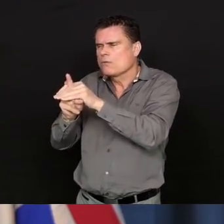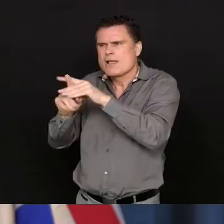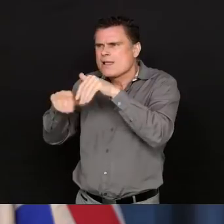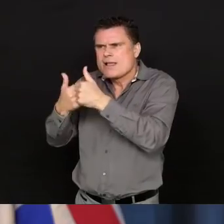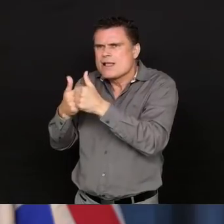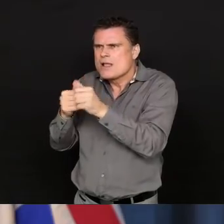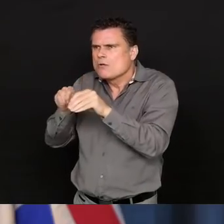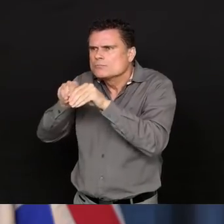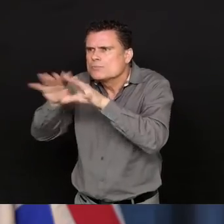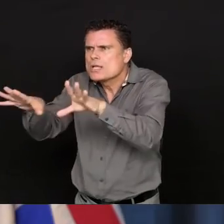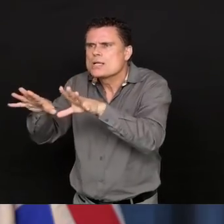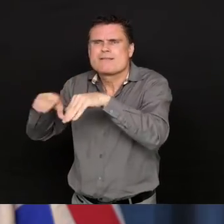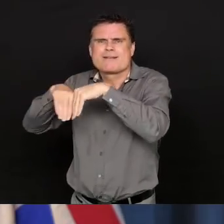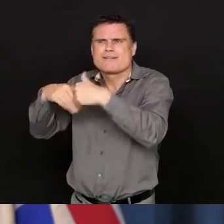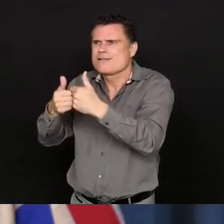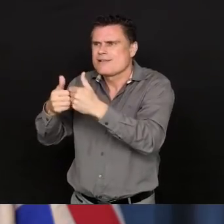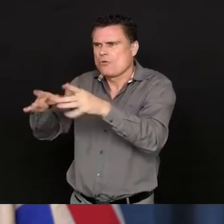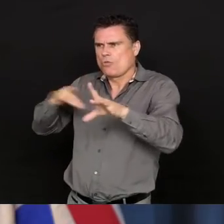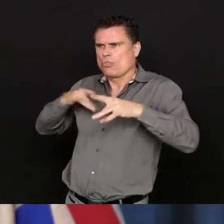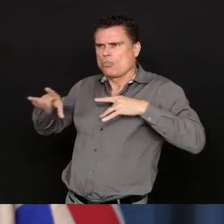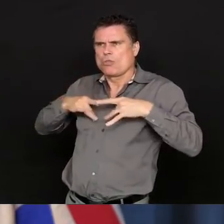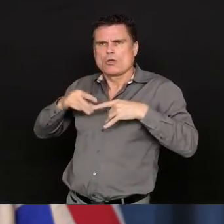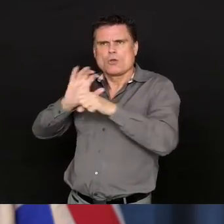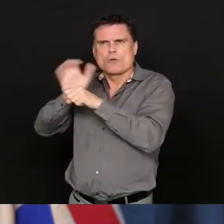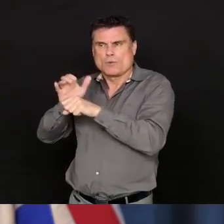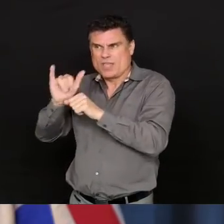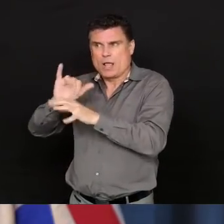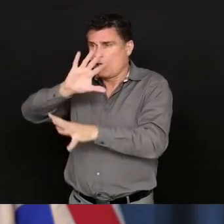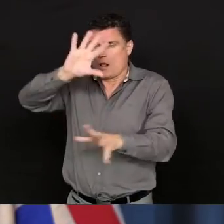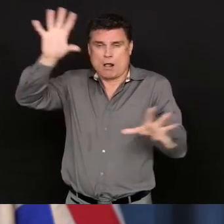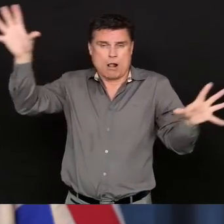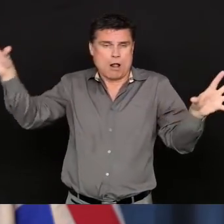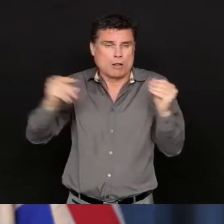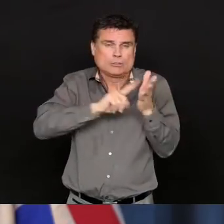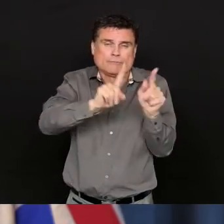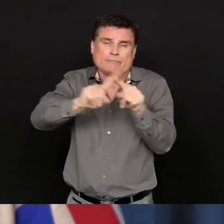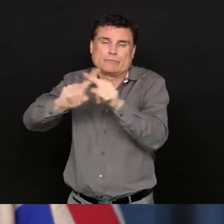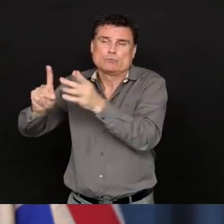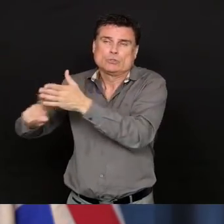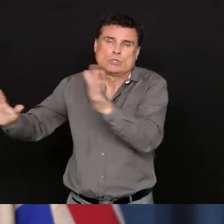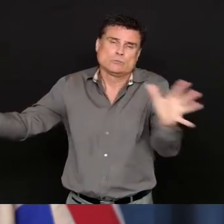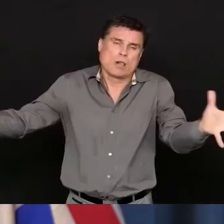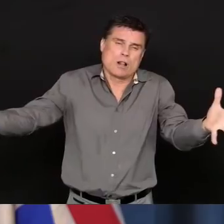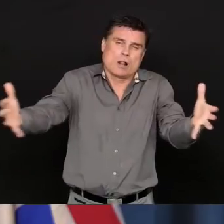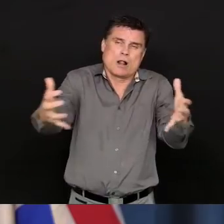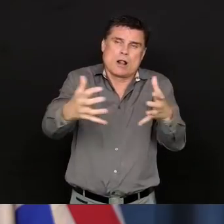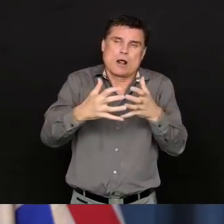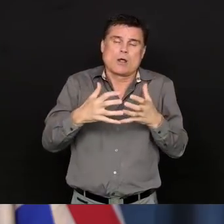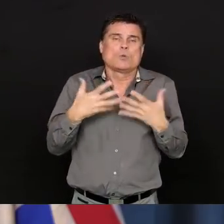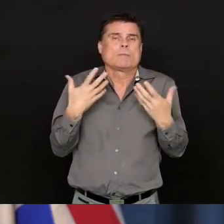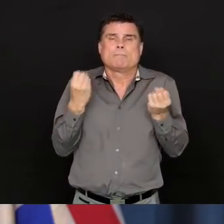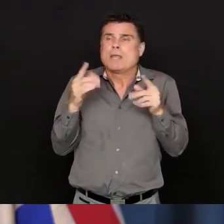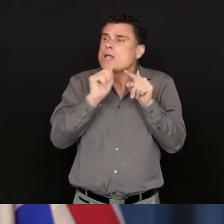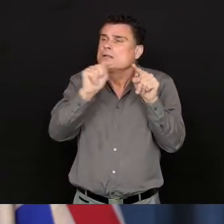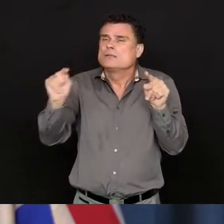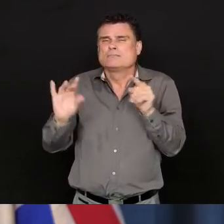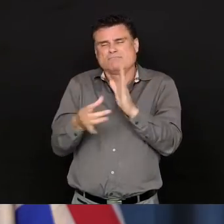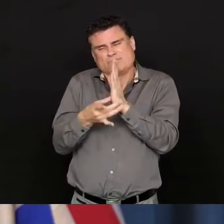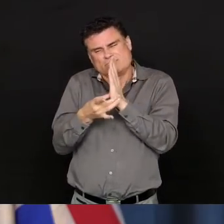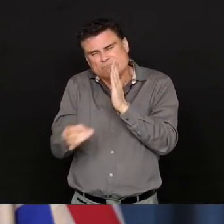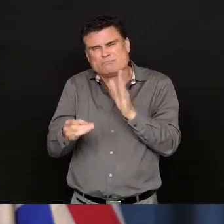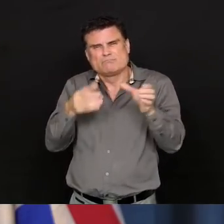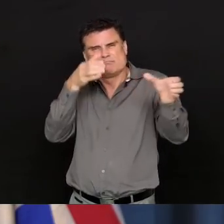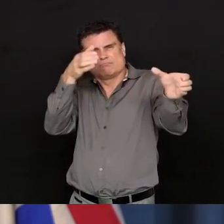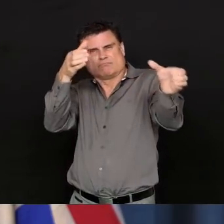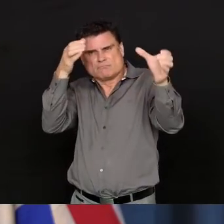these are really ways to bring the brightest minds and researchers that we have across BC together and to link